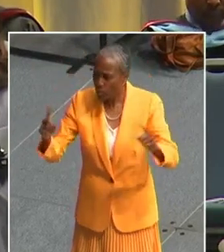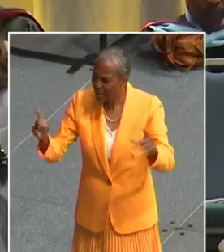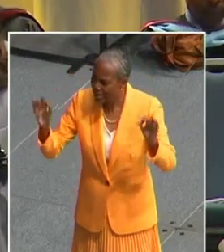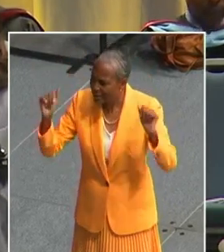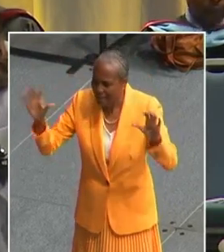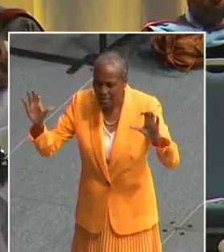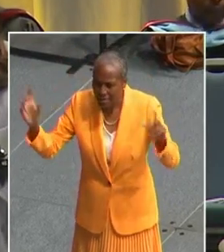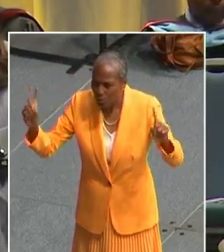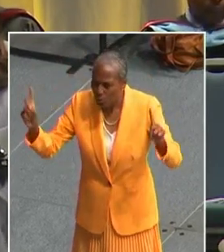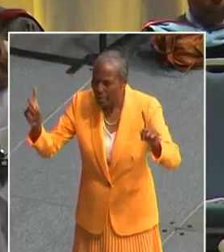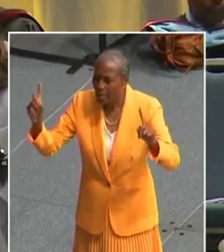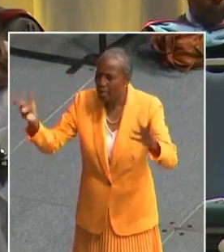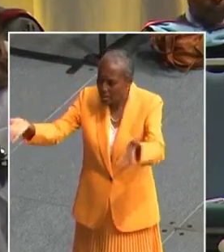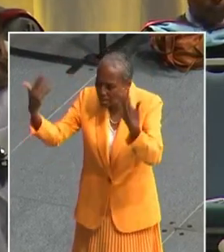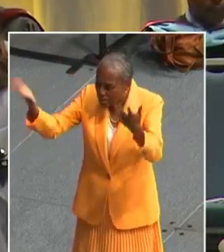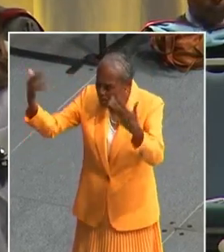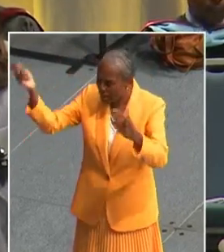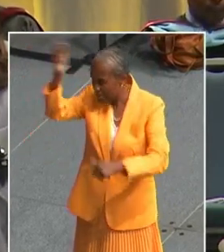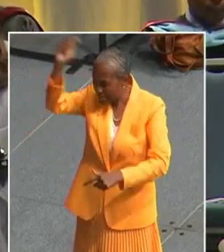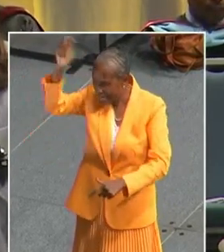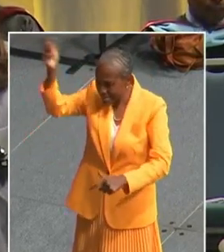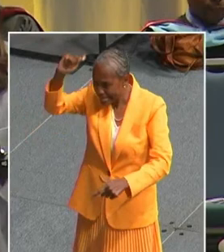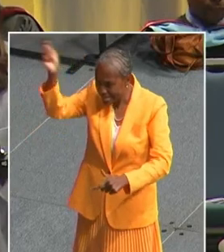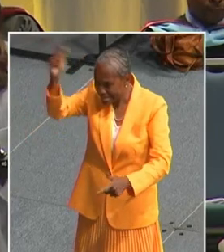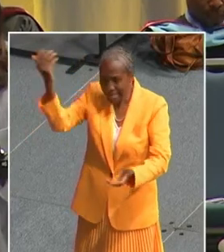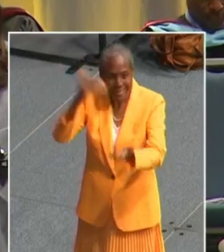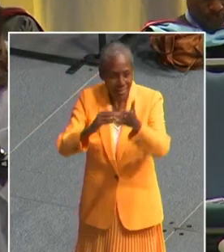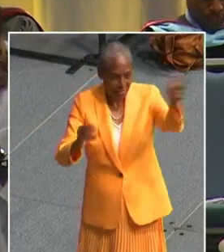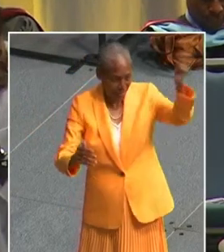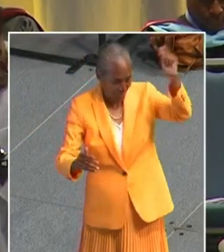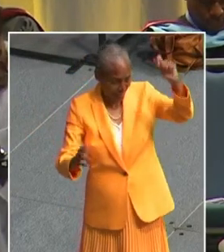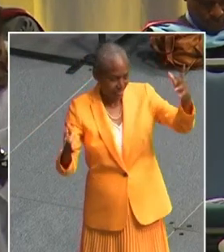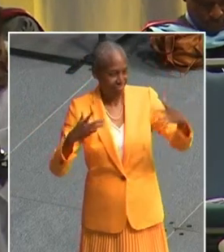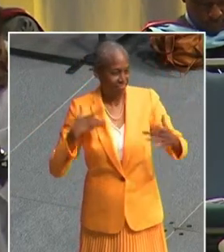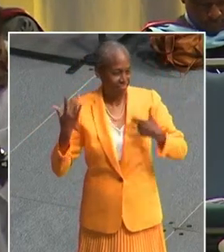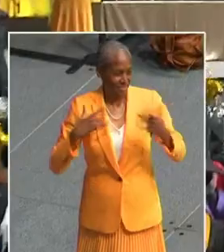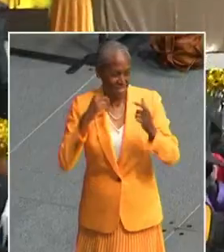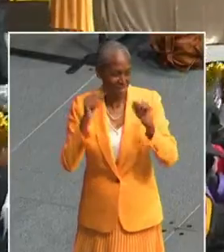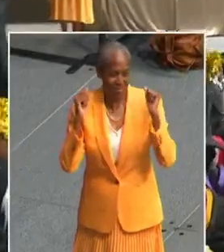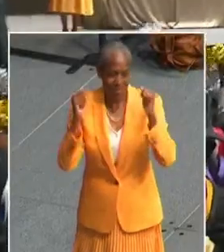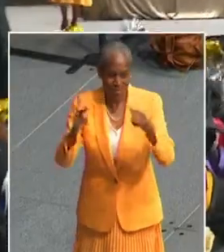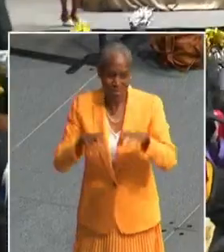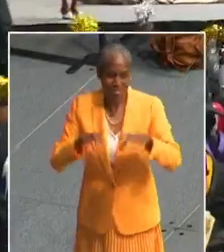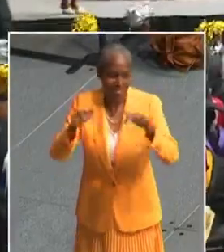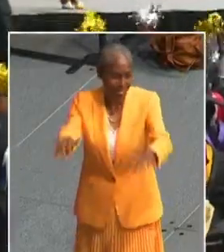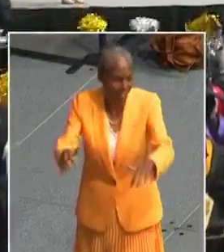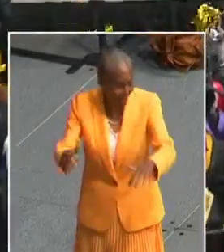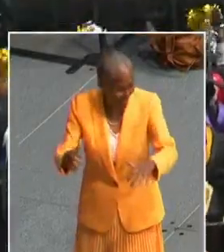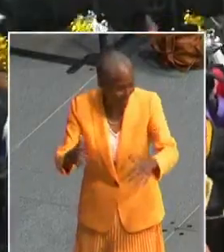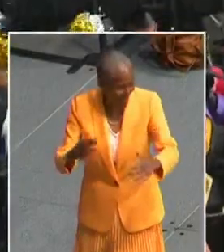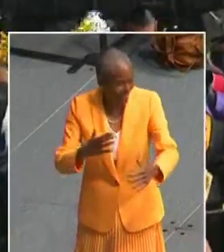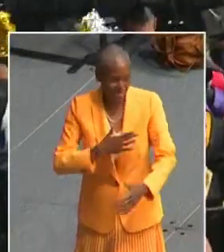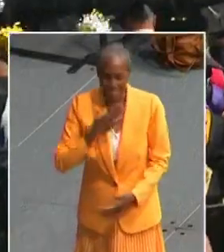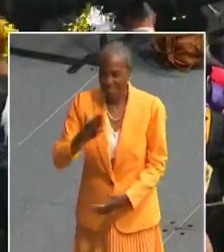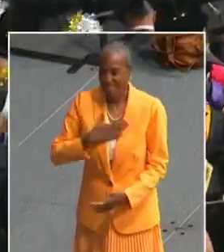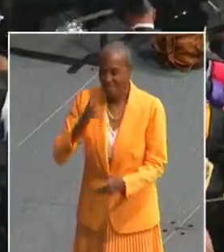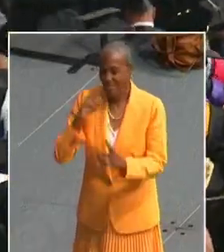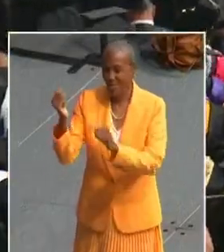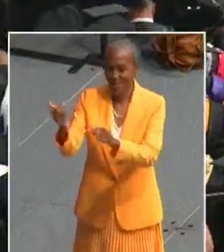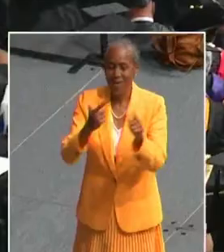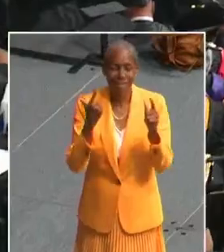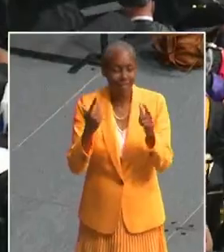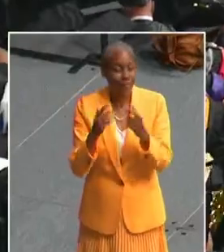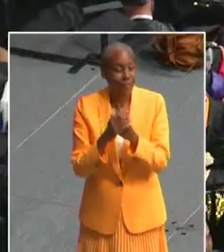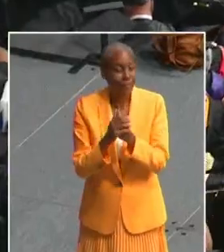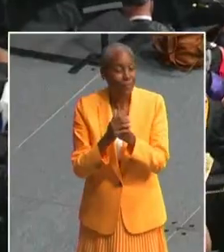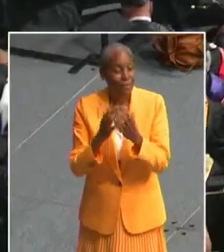faculty? Let me see those pom-poms one more time. Look at them. Very excited for all of you. Very excited for all of you.